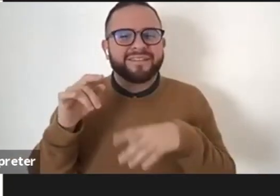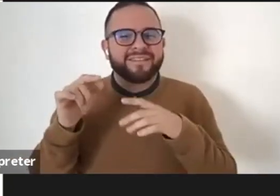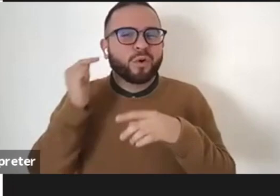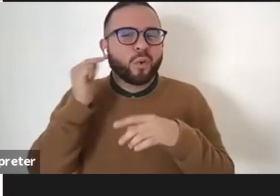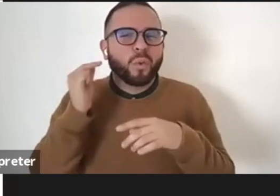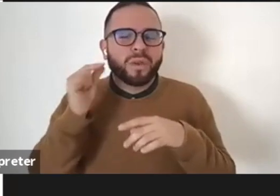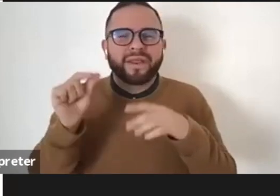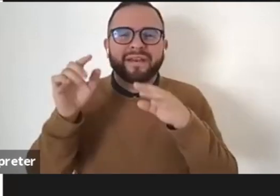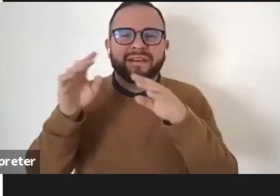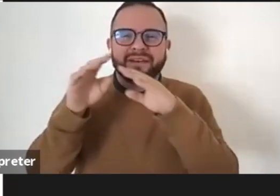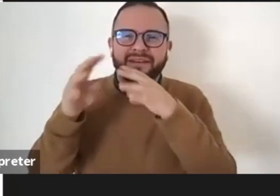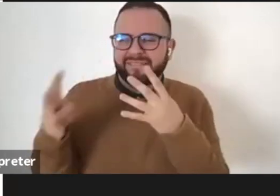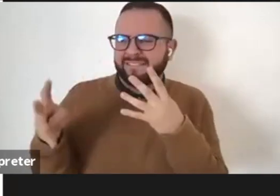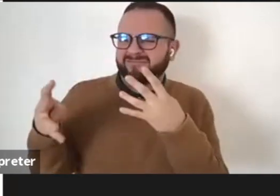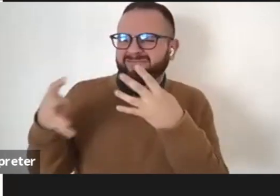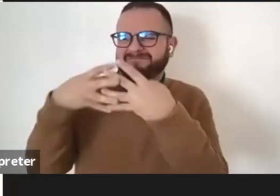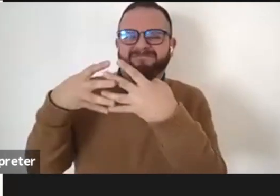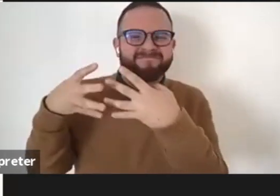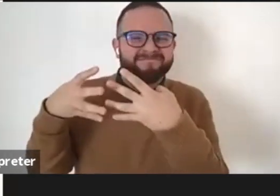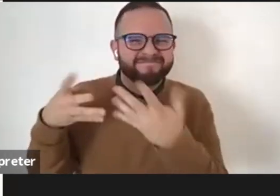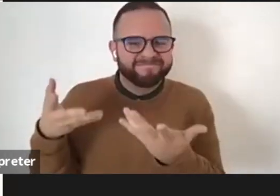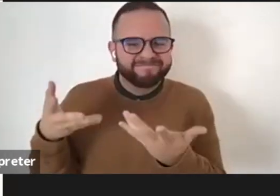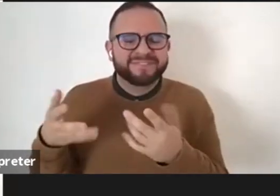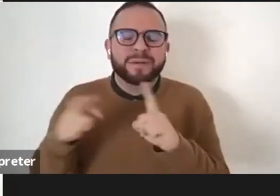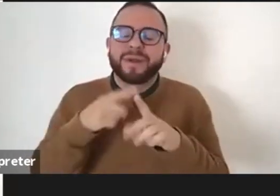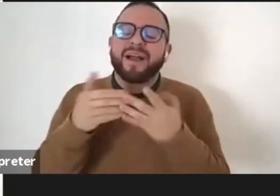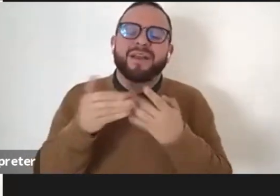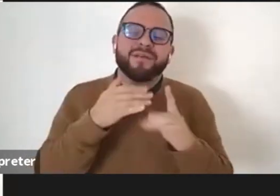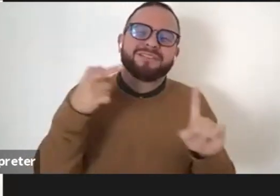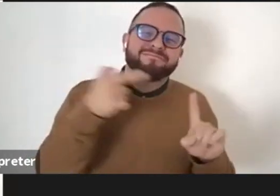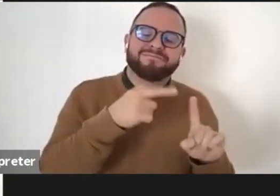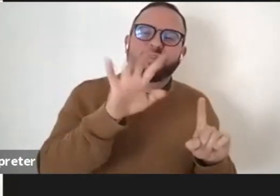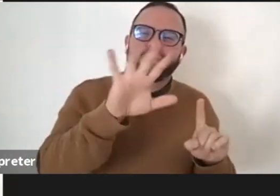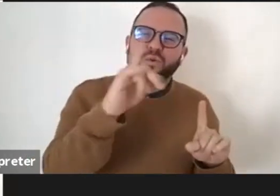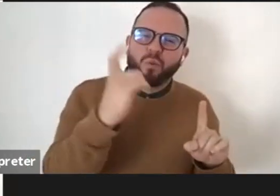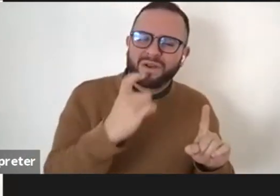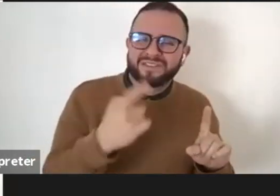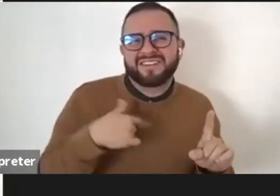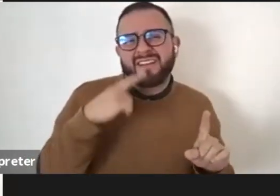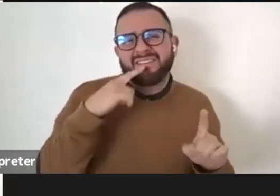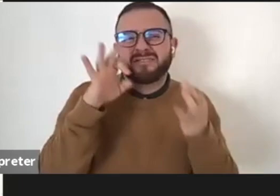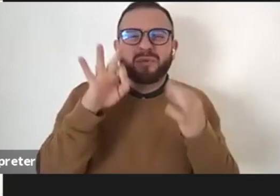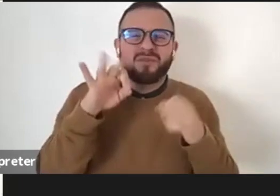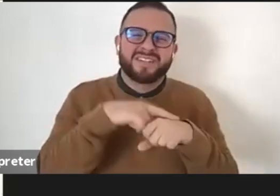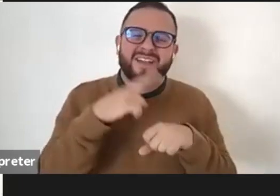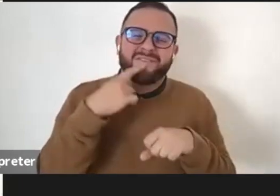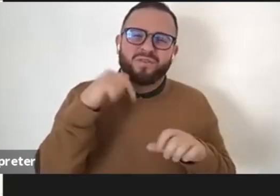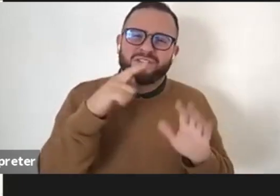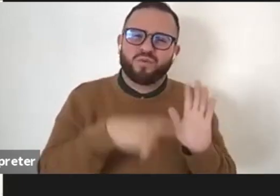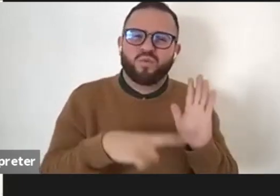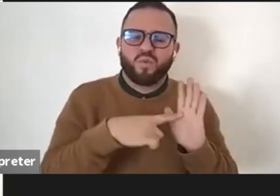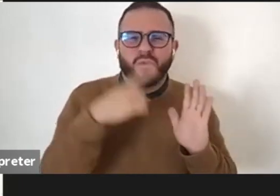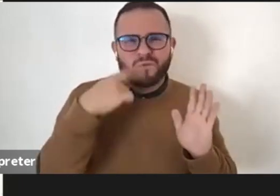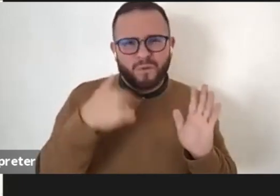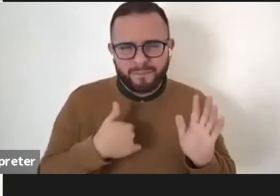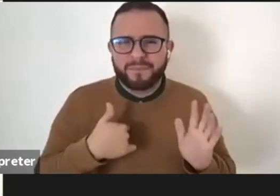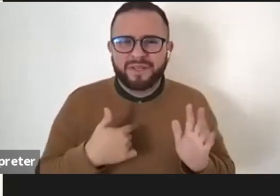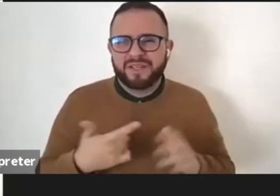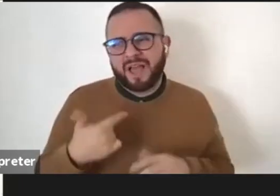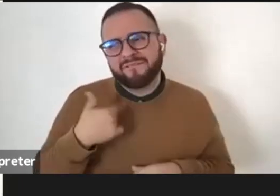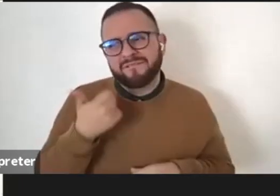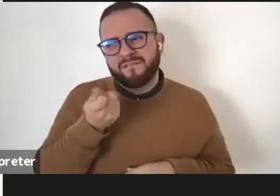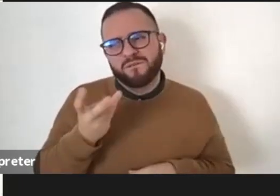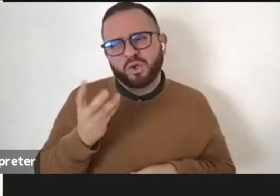actually, like I said, it was a perfect time for this role for me. I've had some difficult, not to say traumatic